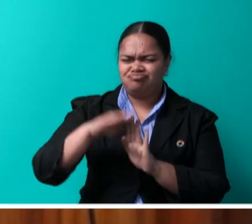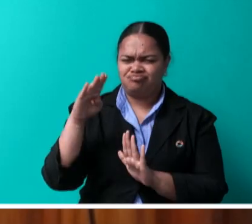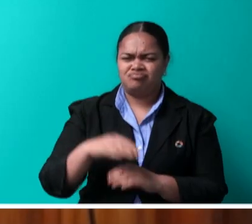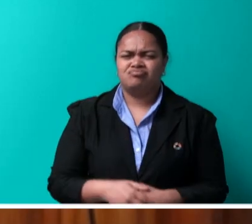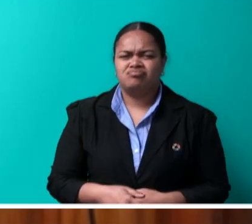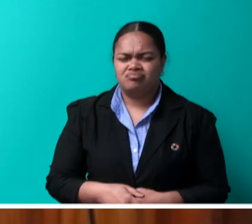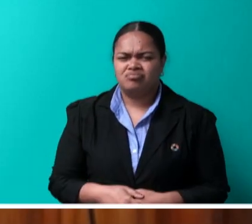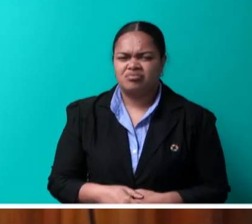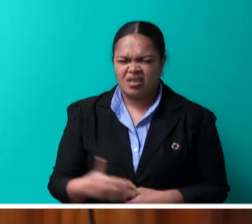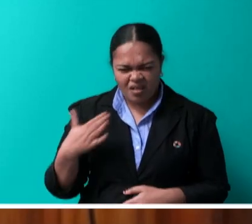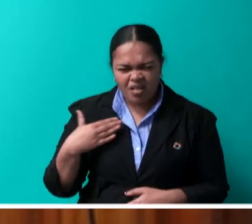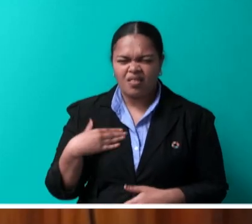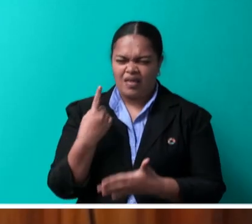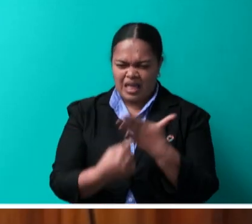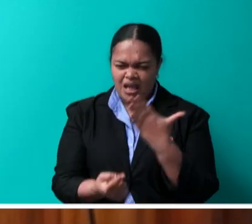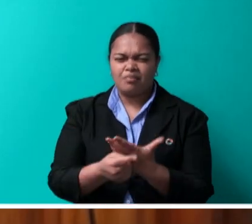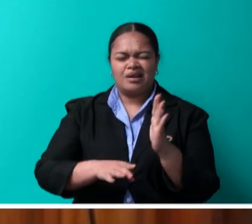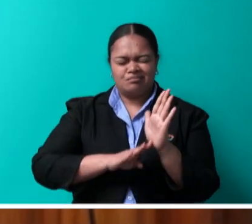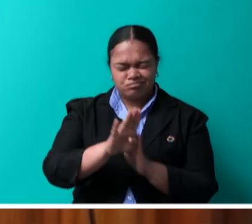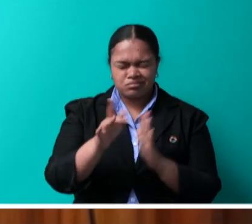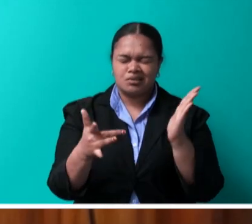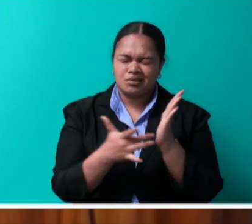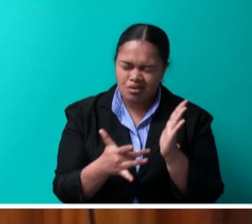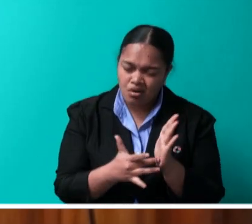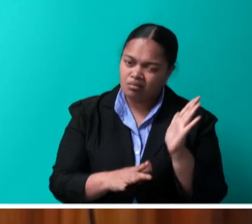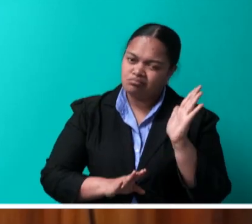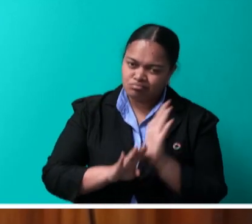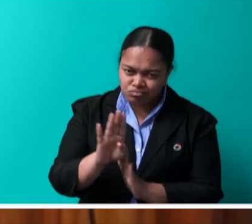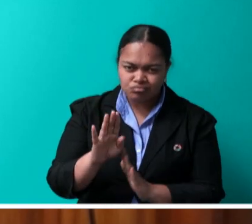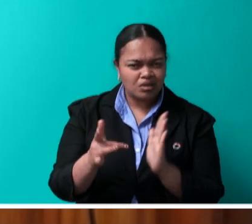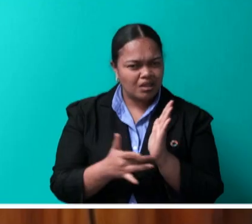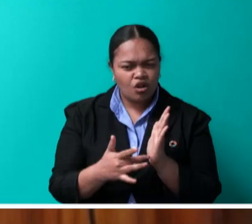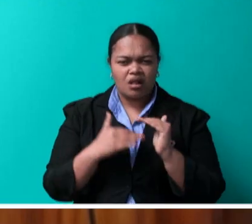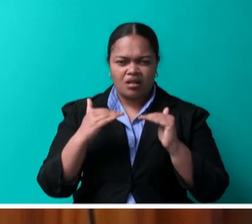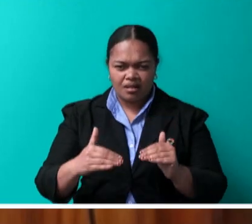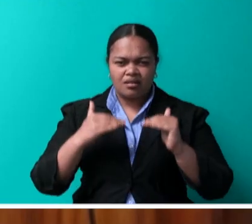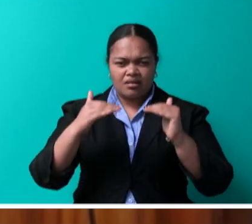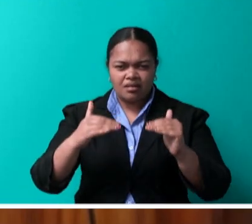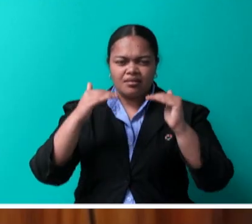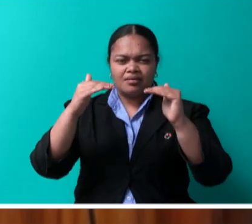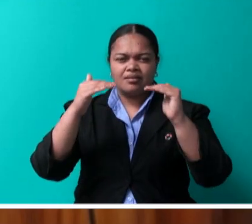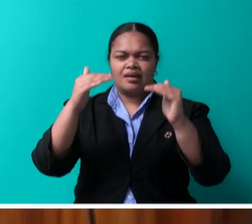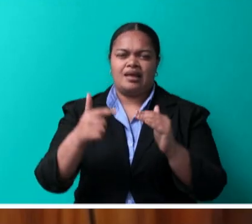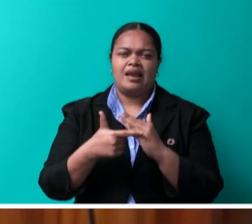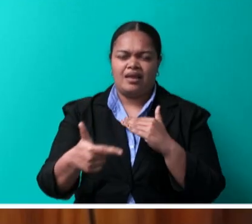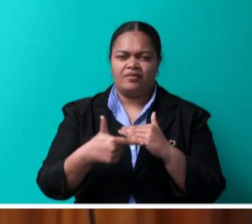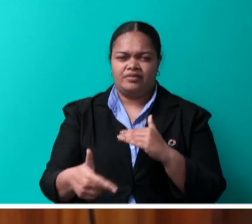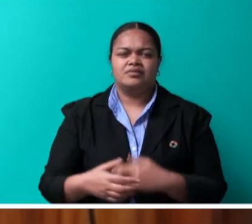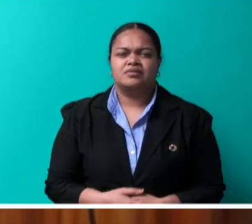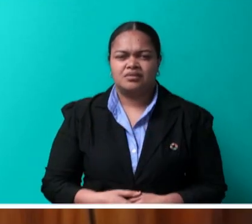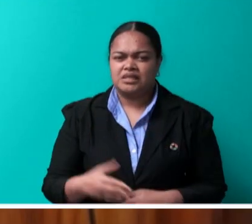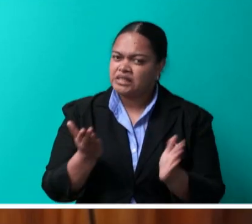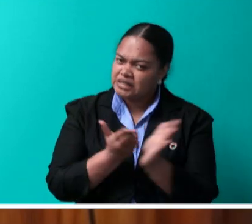costs continue to rise. Technology continues to advance, especially services are increasingly